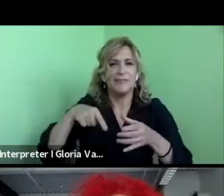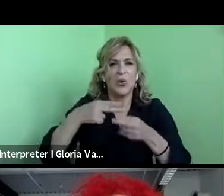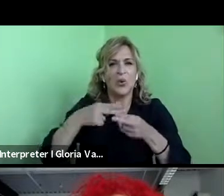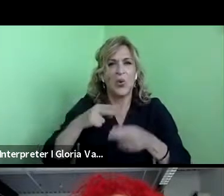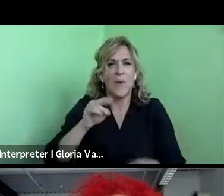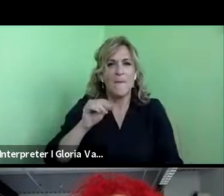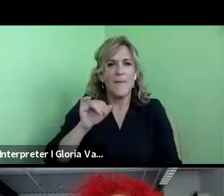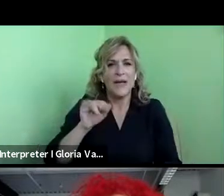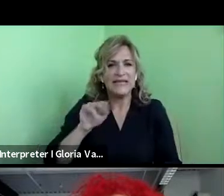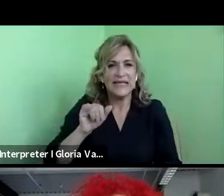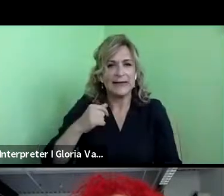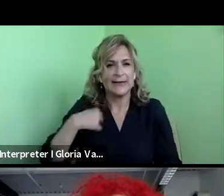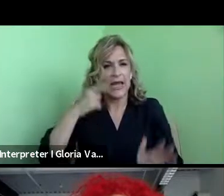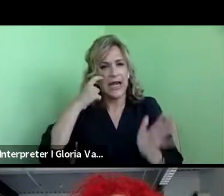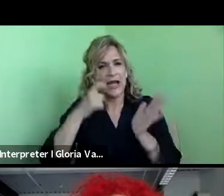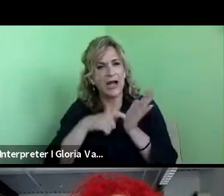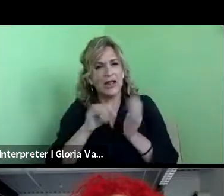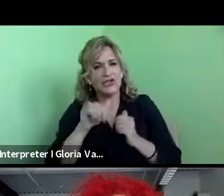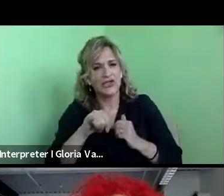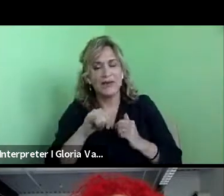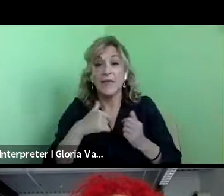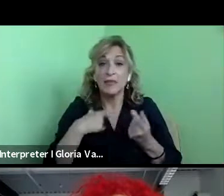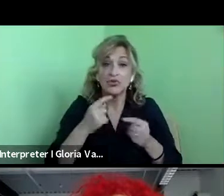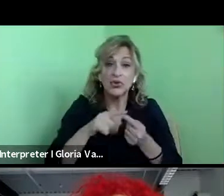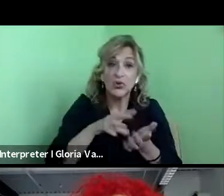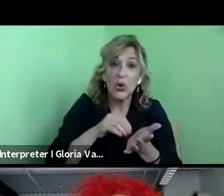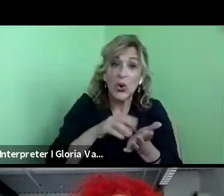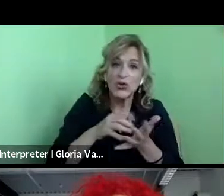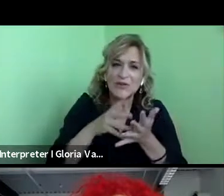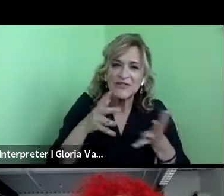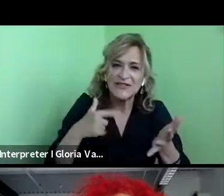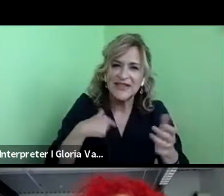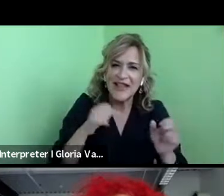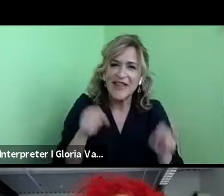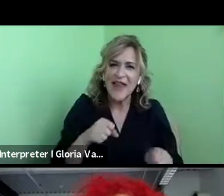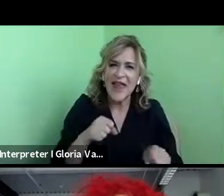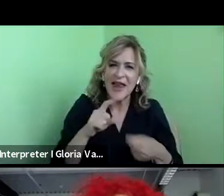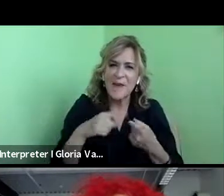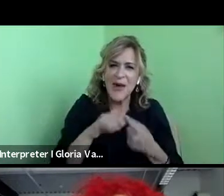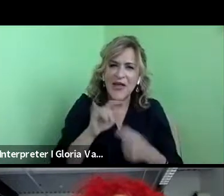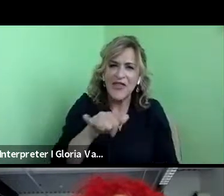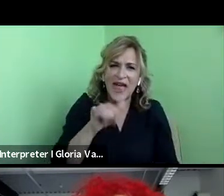I acknowledge that, and I'm trying to learn as much as I can about that daily.